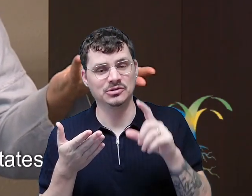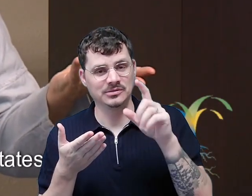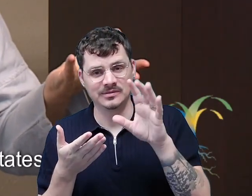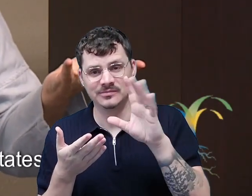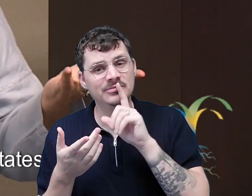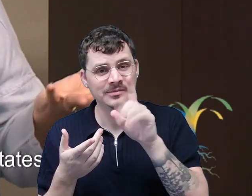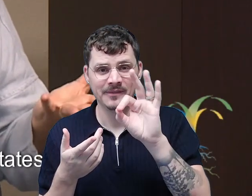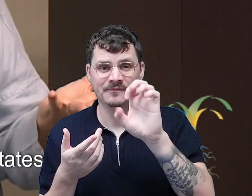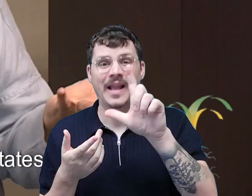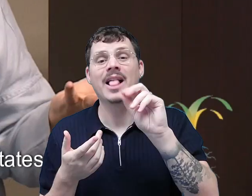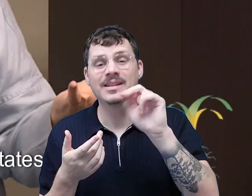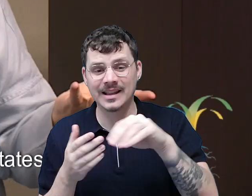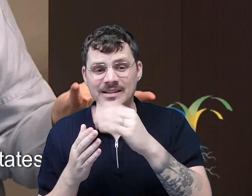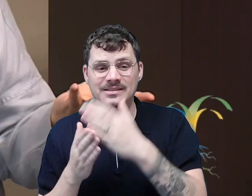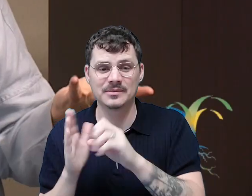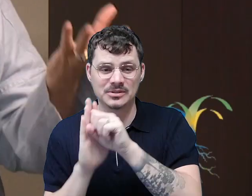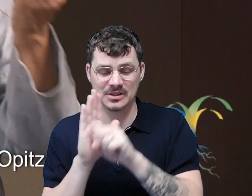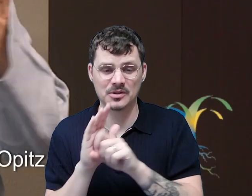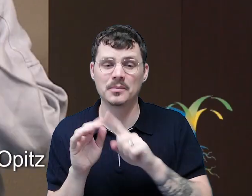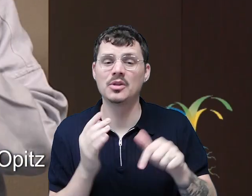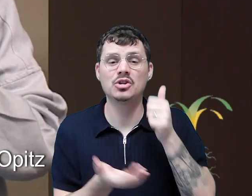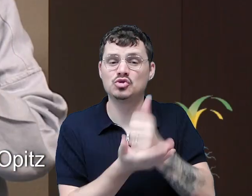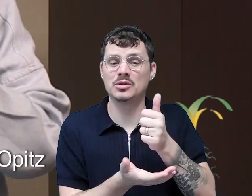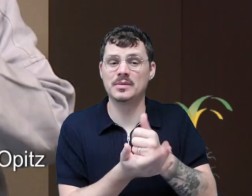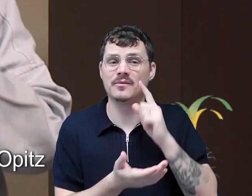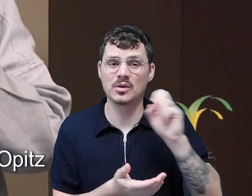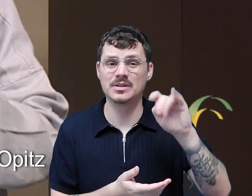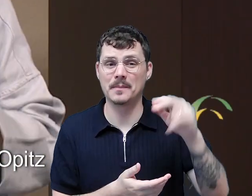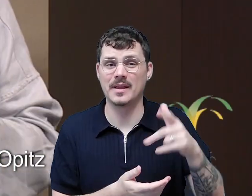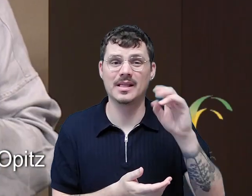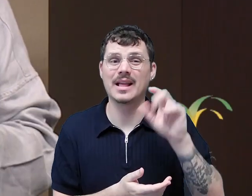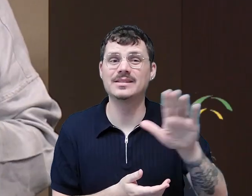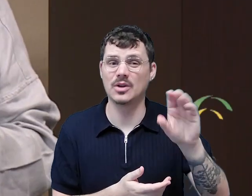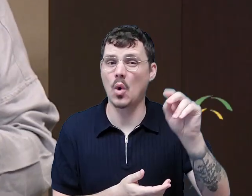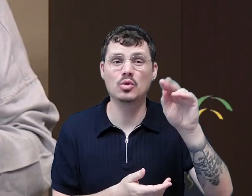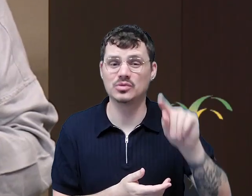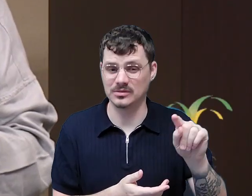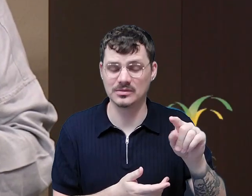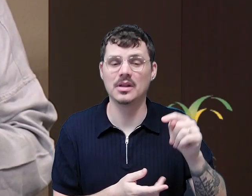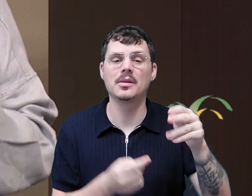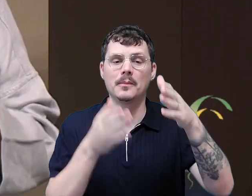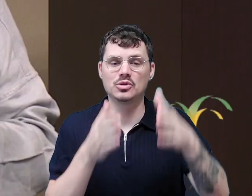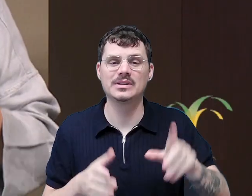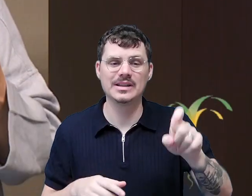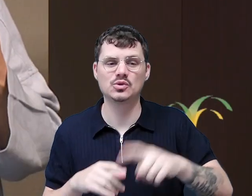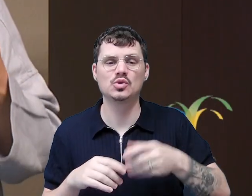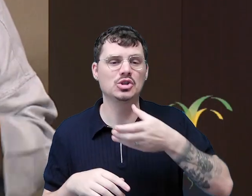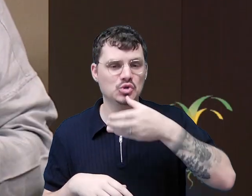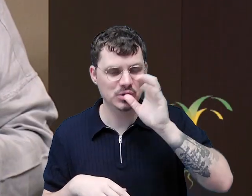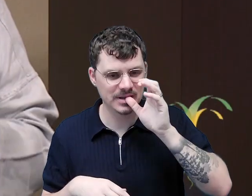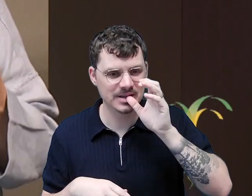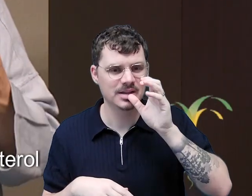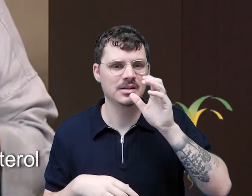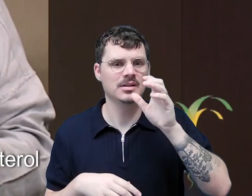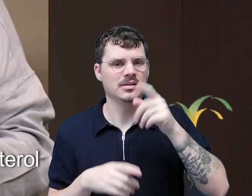is pretty much a felony in some states. The treatment of Smith-Lemli-Opitz syndrome, are you ready? The person needs to